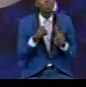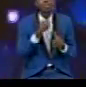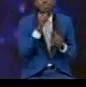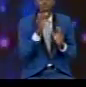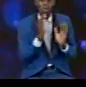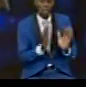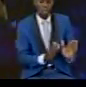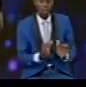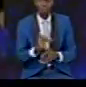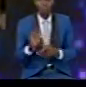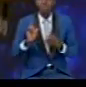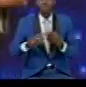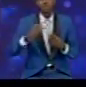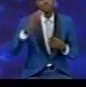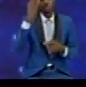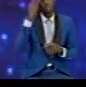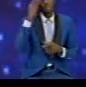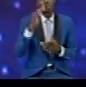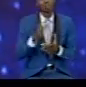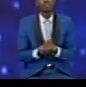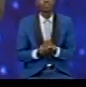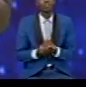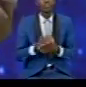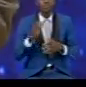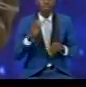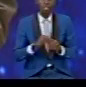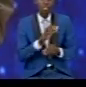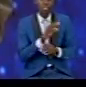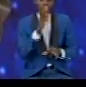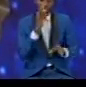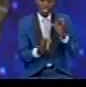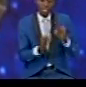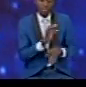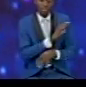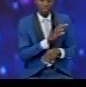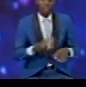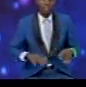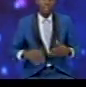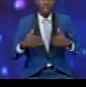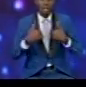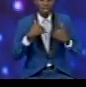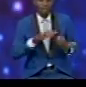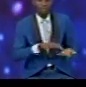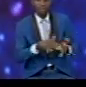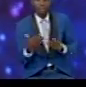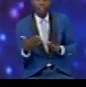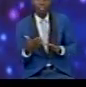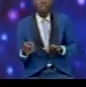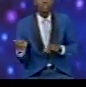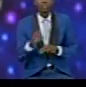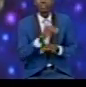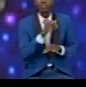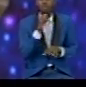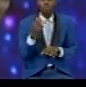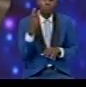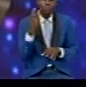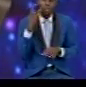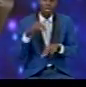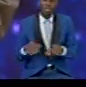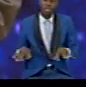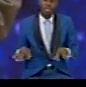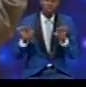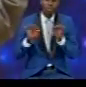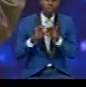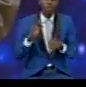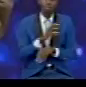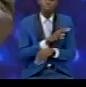according to knowledge. The Christ had died. Did he factor the death of Christ to their